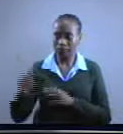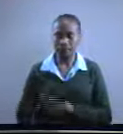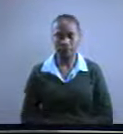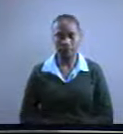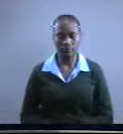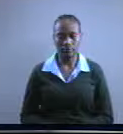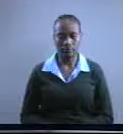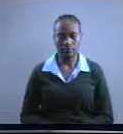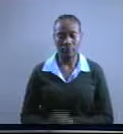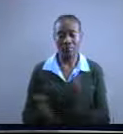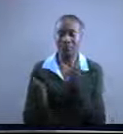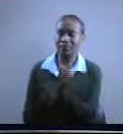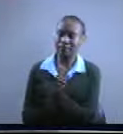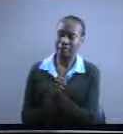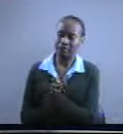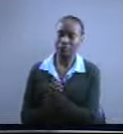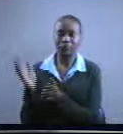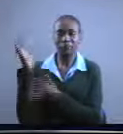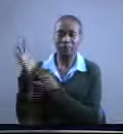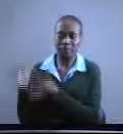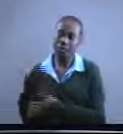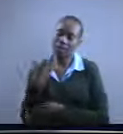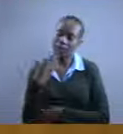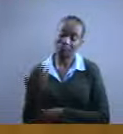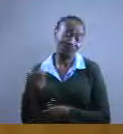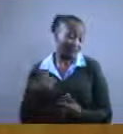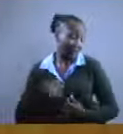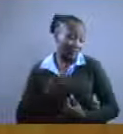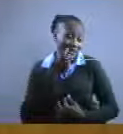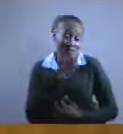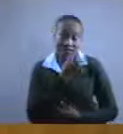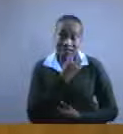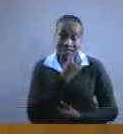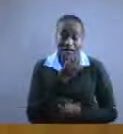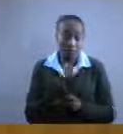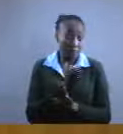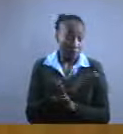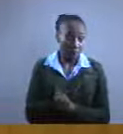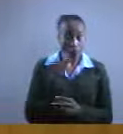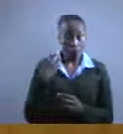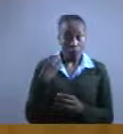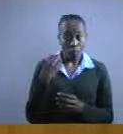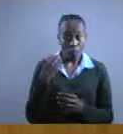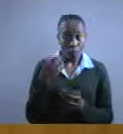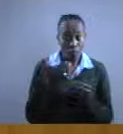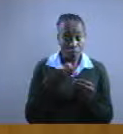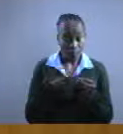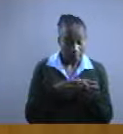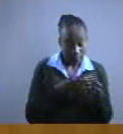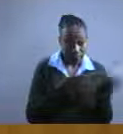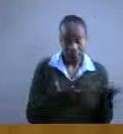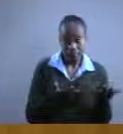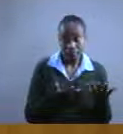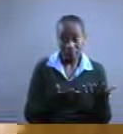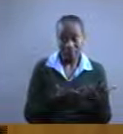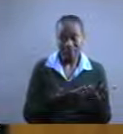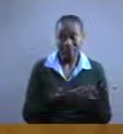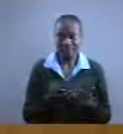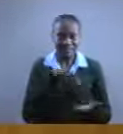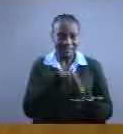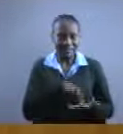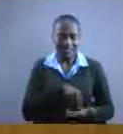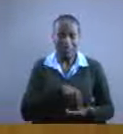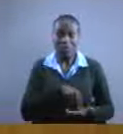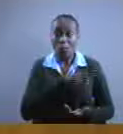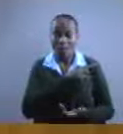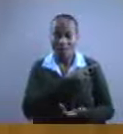Thank you, Deputy Speaker. I can say the Honourable Jeremy Cronin is here to stand in for all his colleagues who is hiding